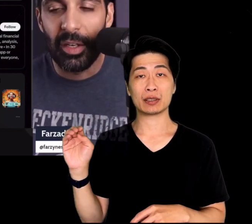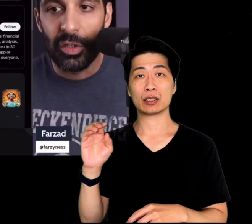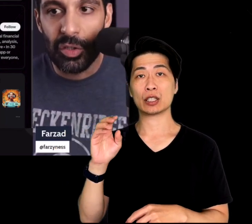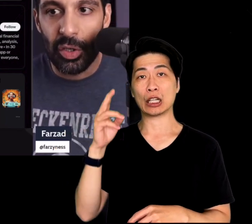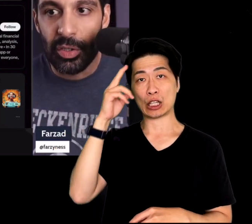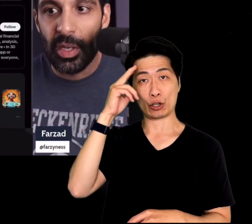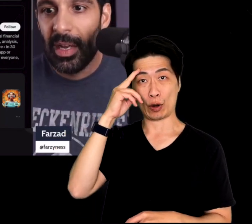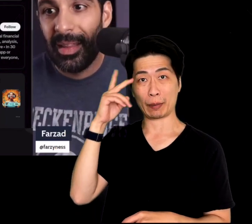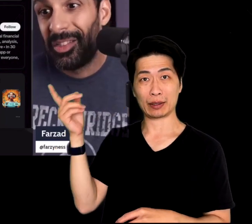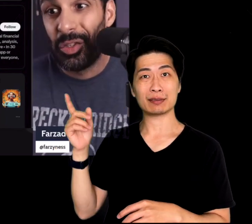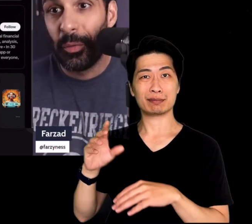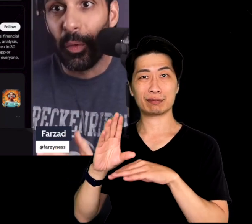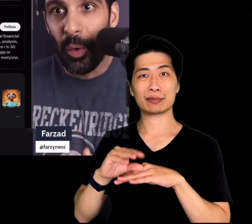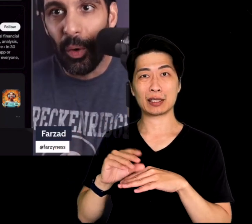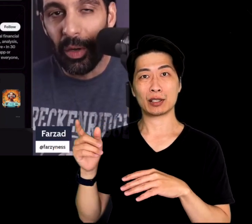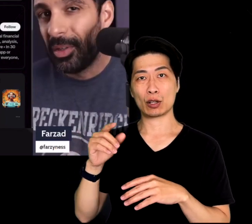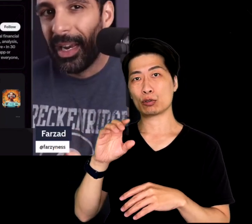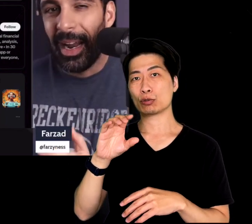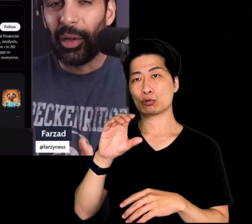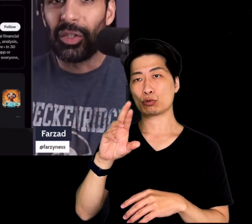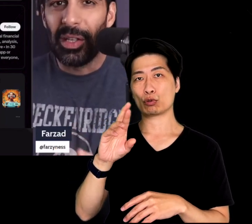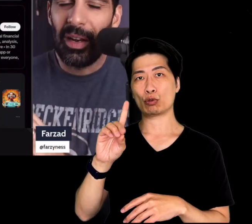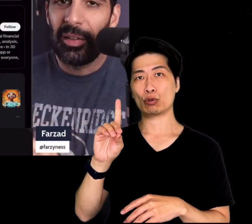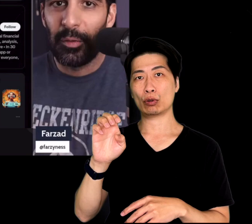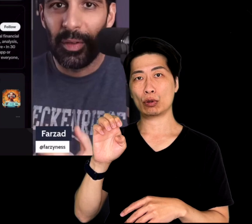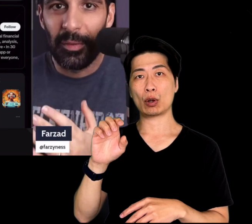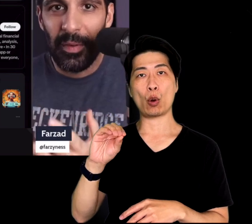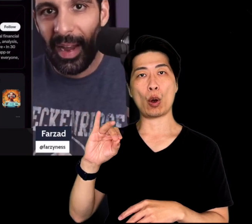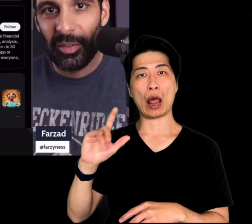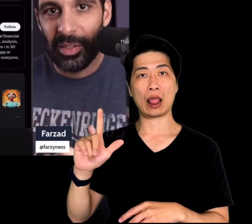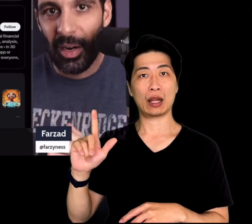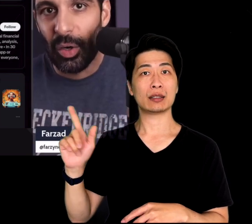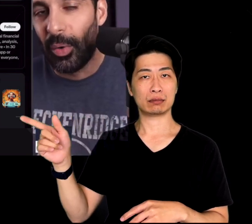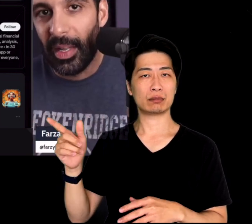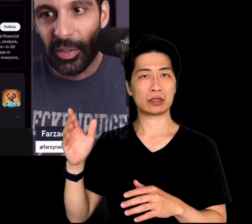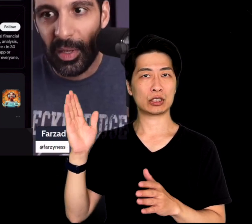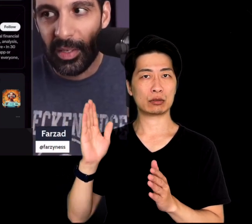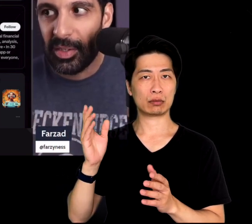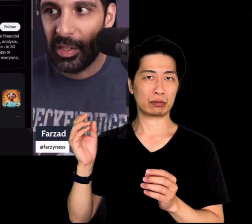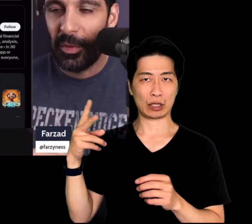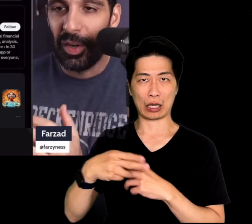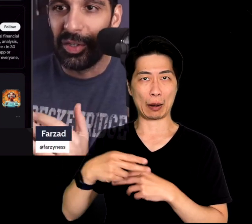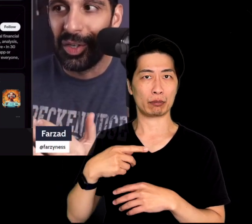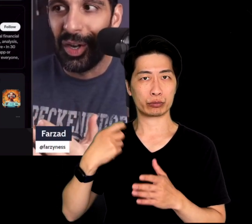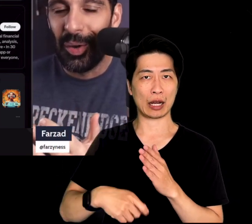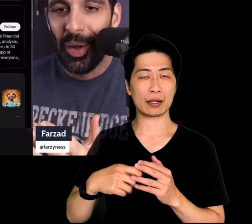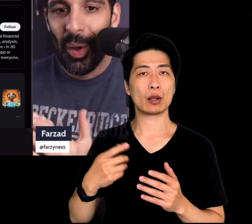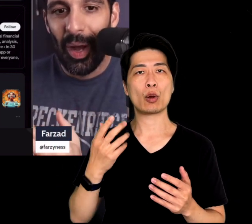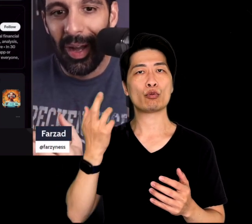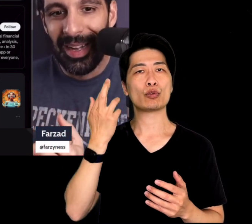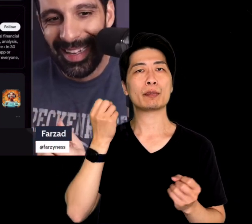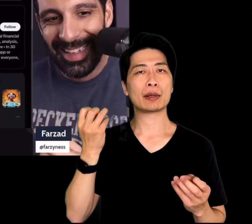demand concerns. This is for oil. Now, there's a lot of different factors that are going into this. this as far as,